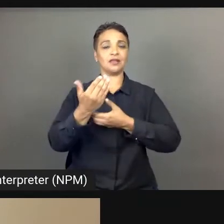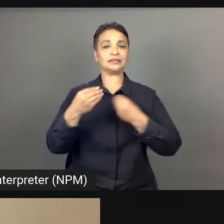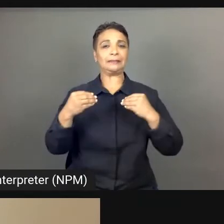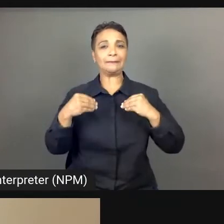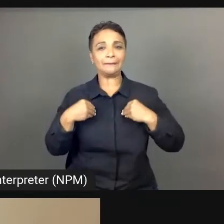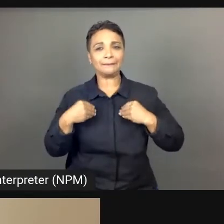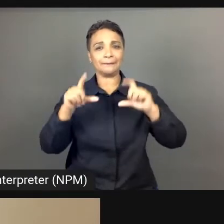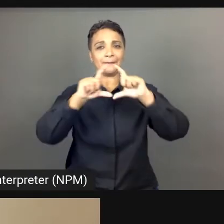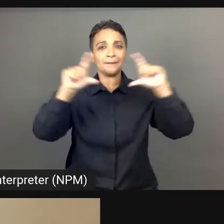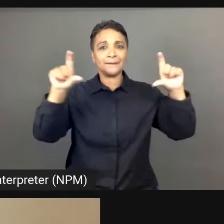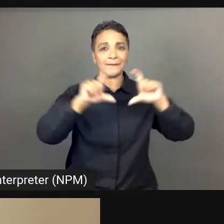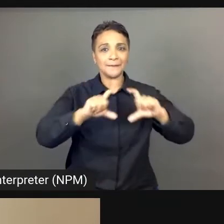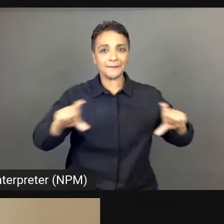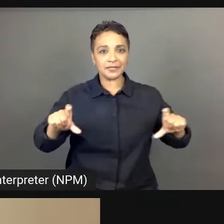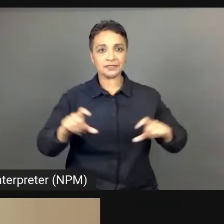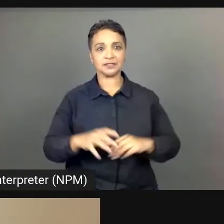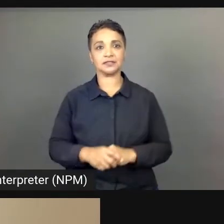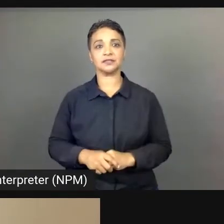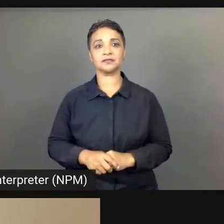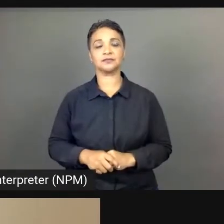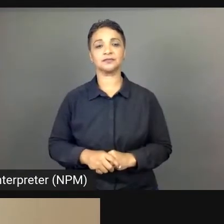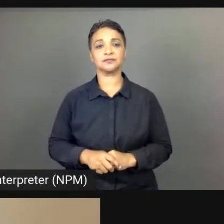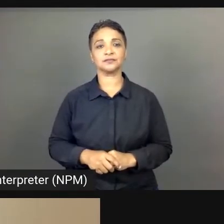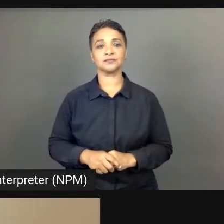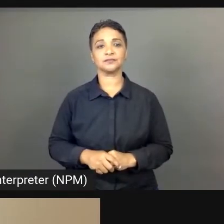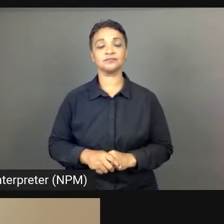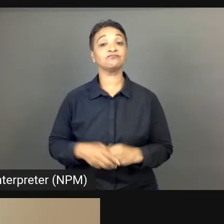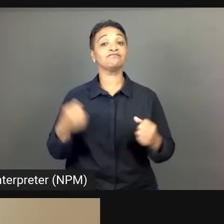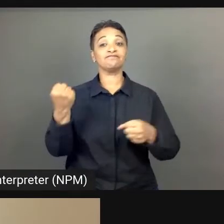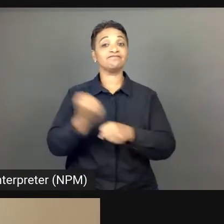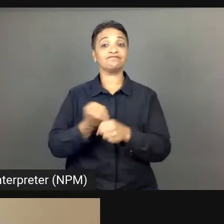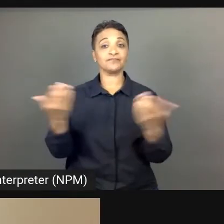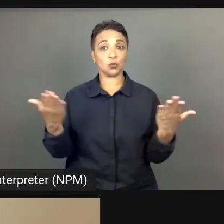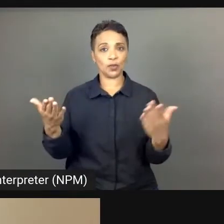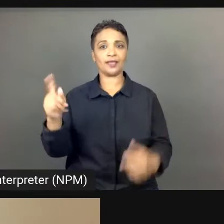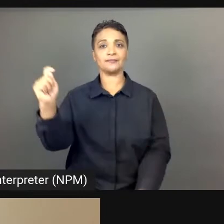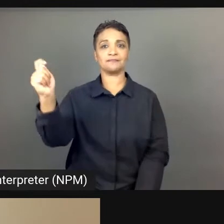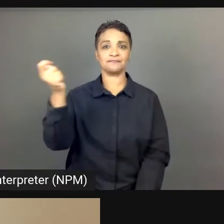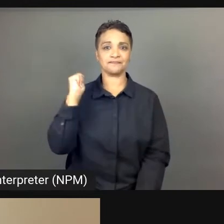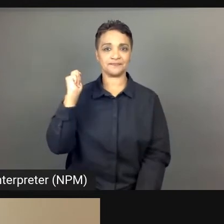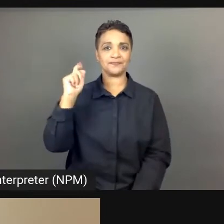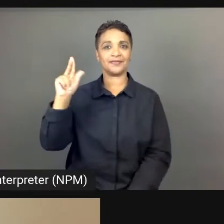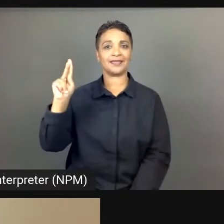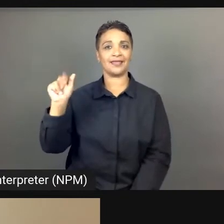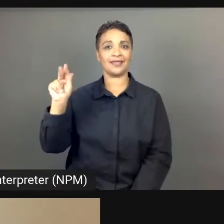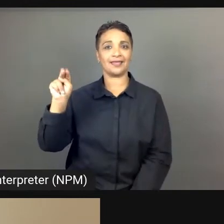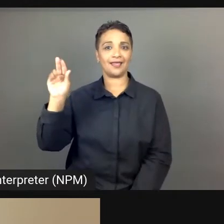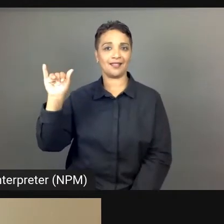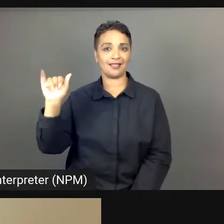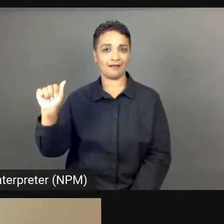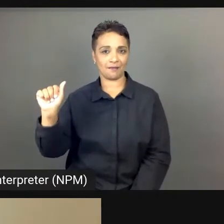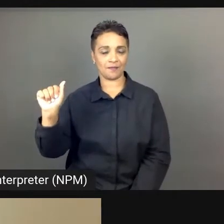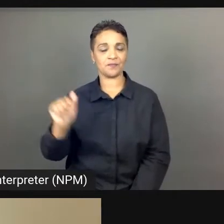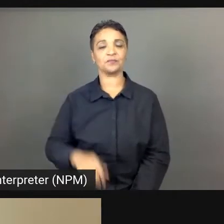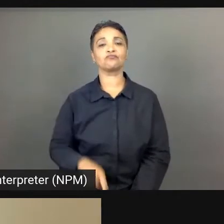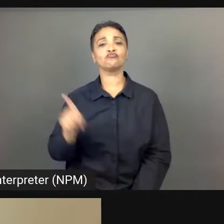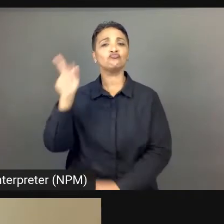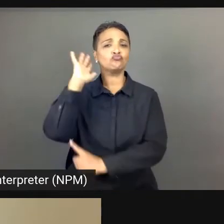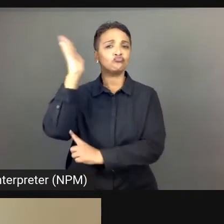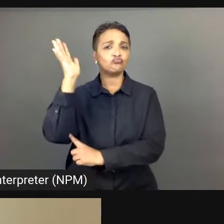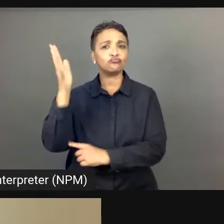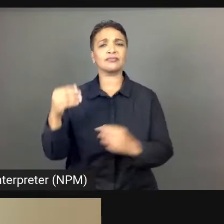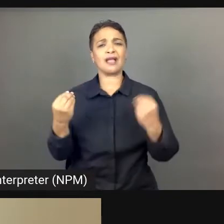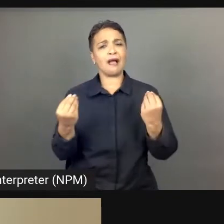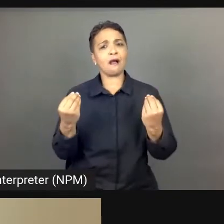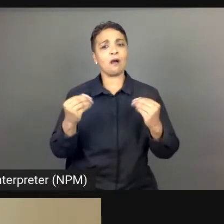for disability rights and social enterprise in Kenya. And Frederick will talk about how has the disability movement